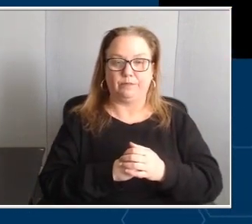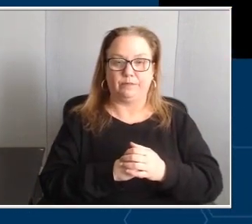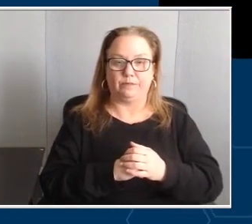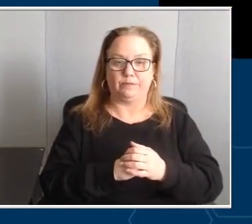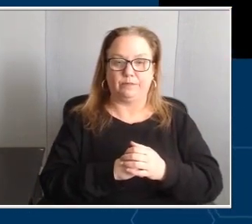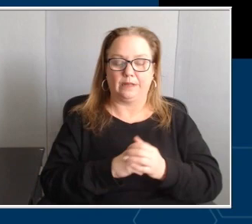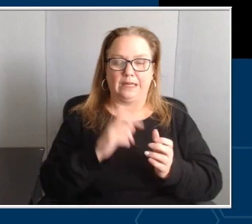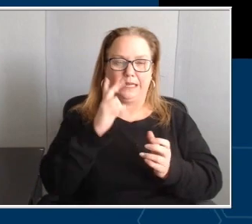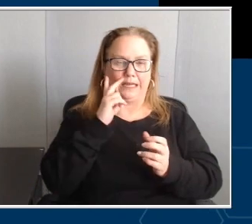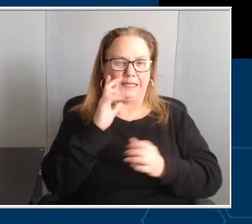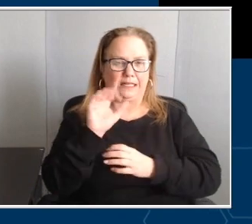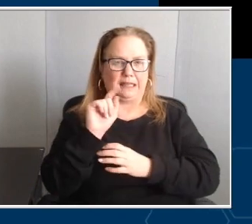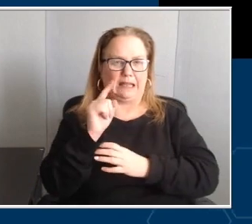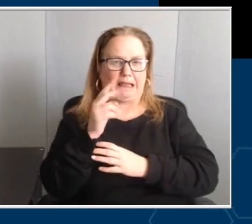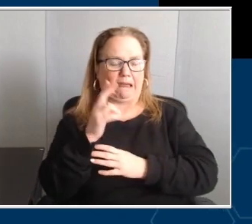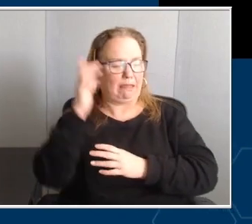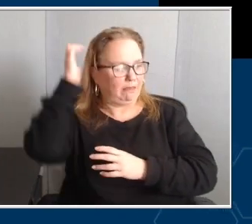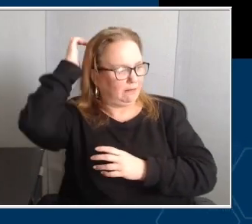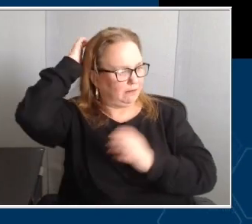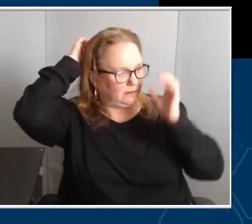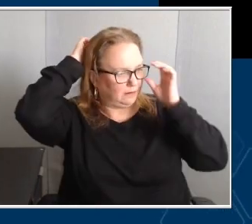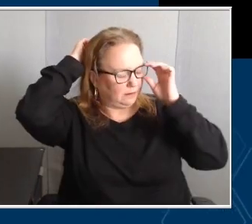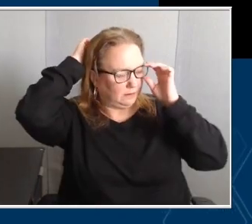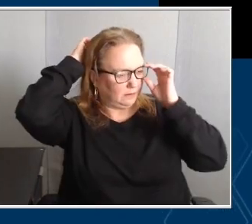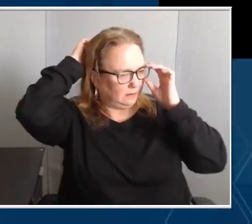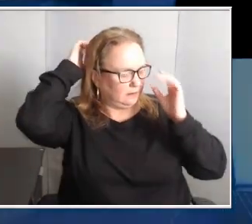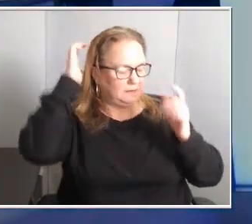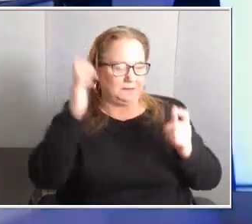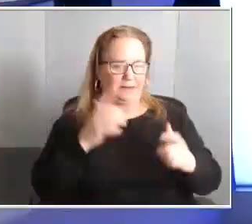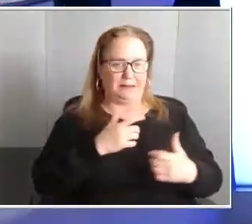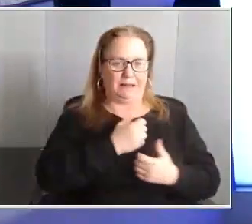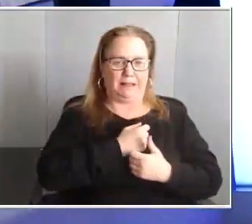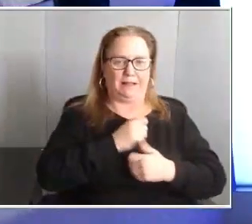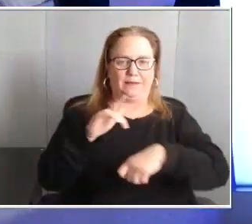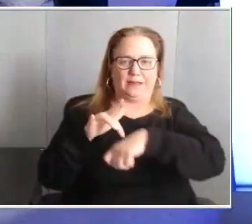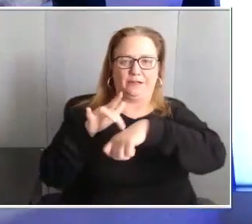for a second? Yes. Can I actually touch it? Oh, I love touching, touching a little it's all yours. So